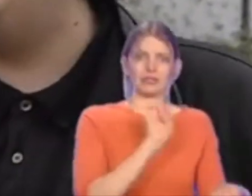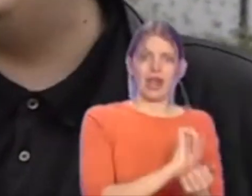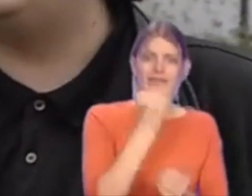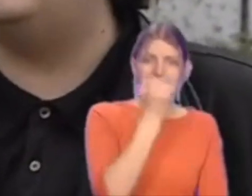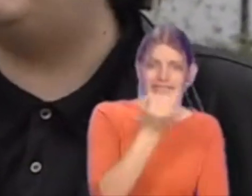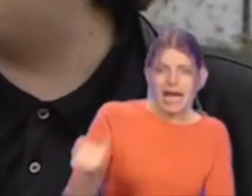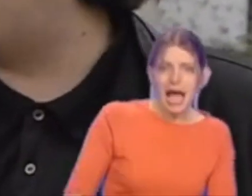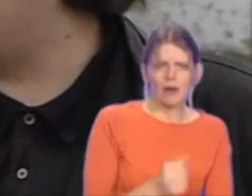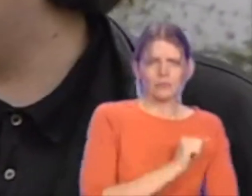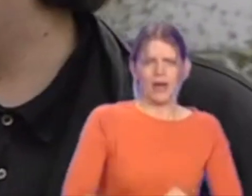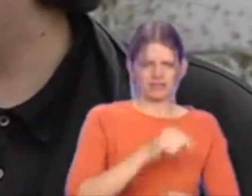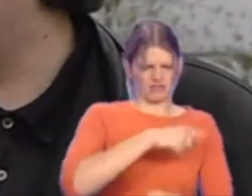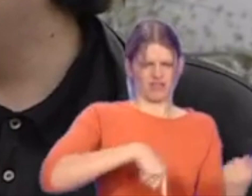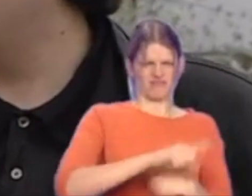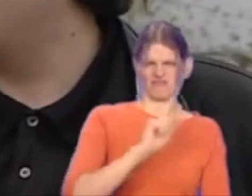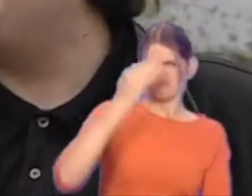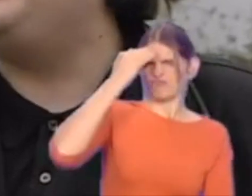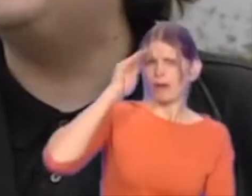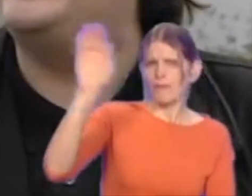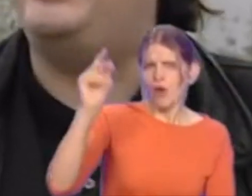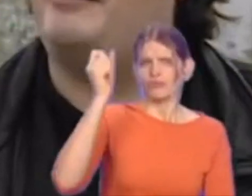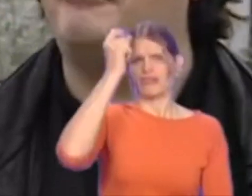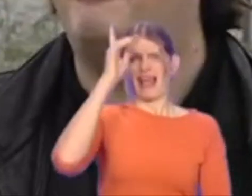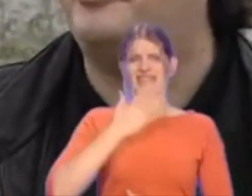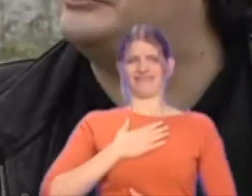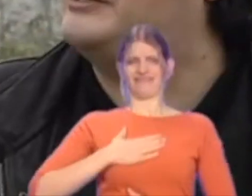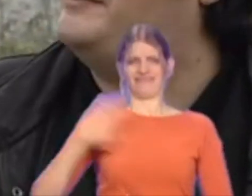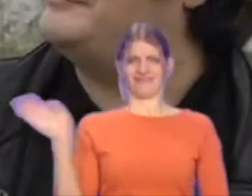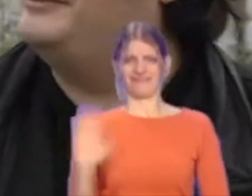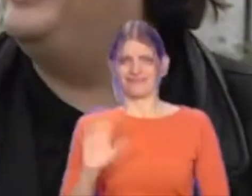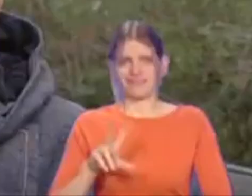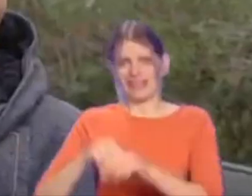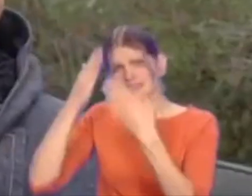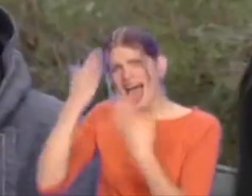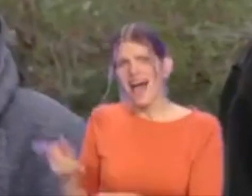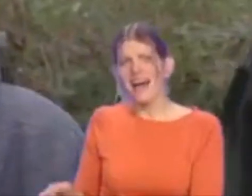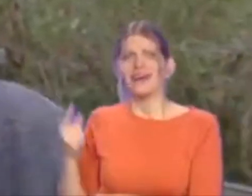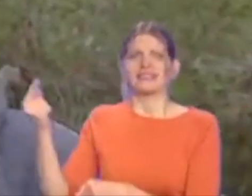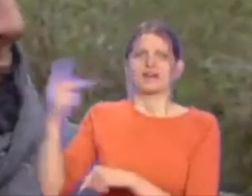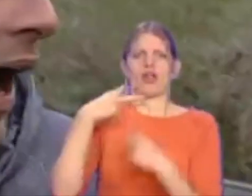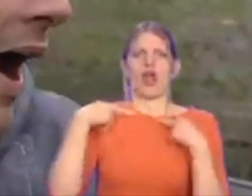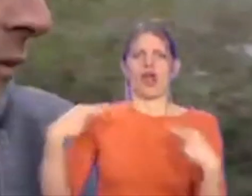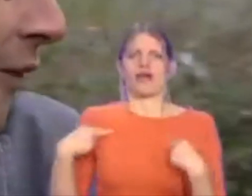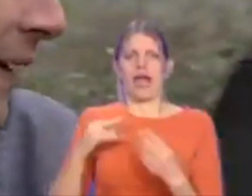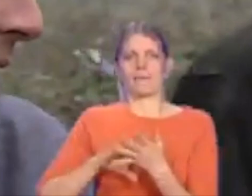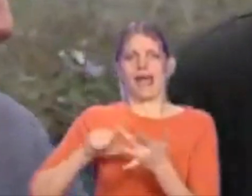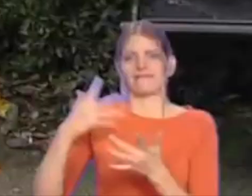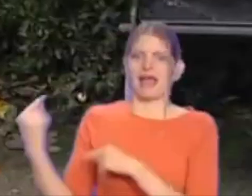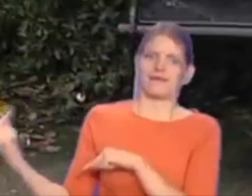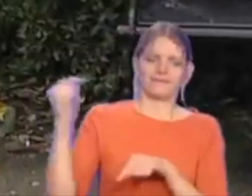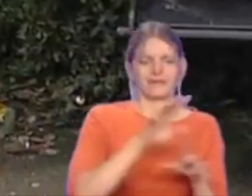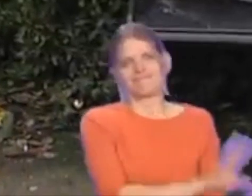going to be stuck in this place overnight, kind of thing. And they had to send down the MI5 lawyers to get them out. Right. Aha!